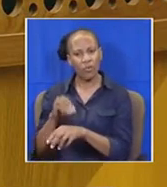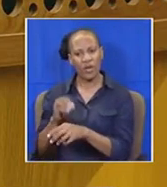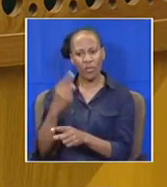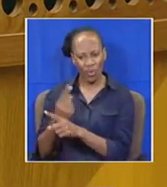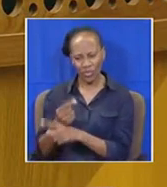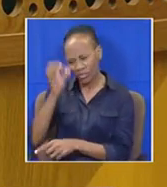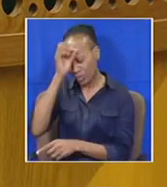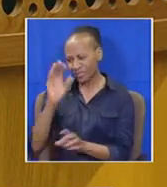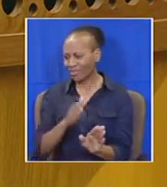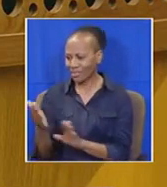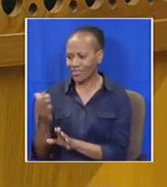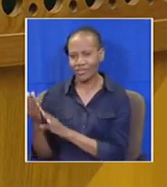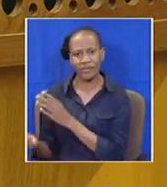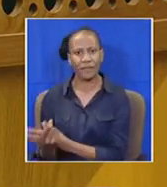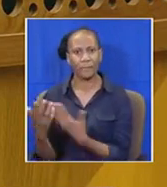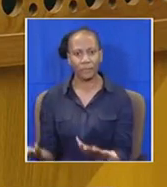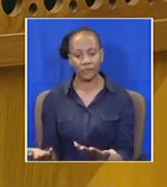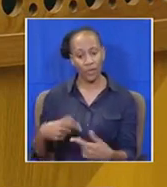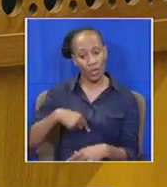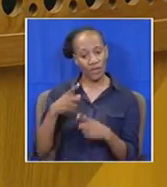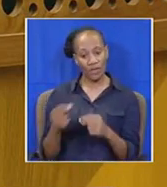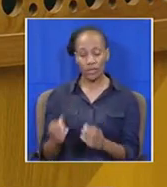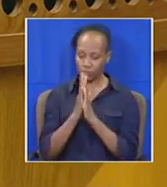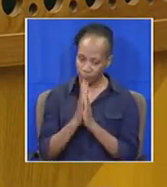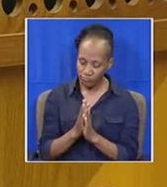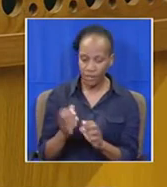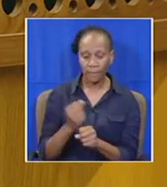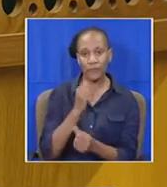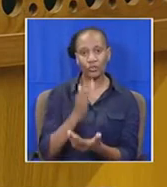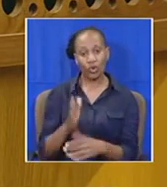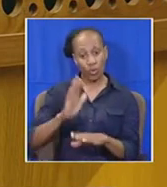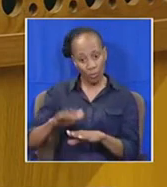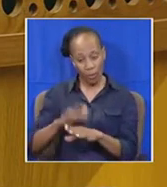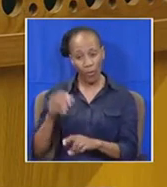have also called for stiffer sentences to be imposed